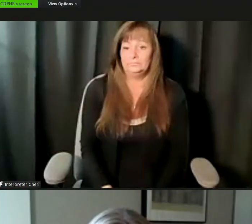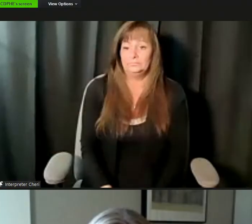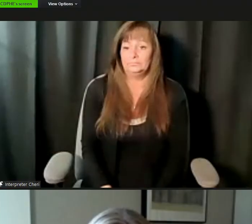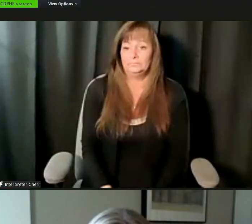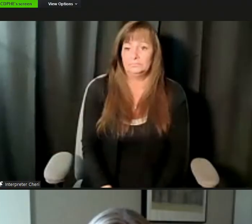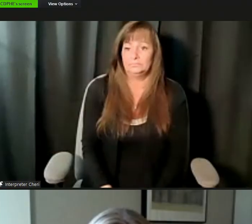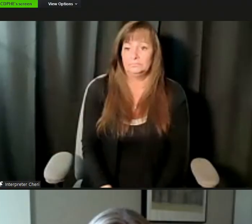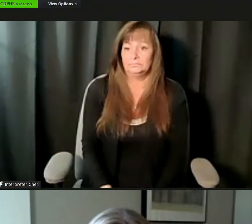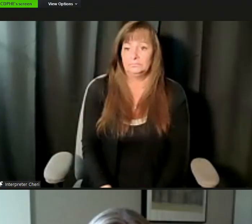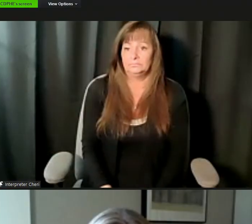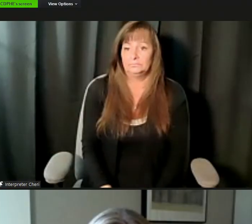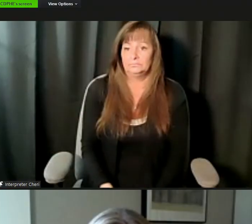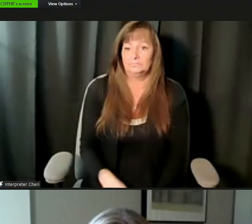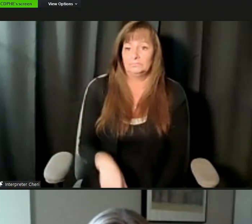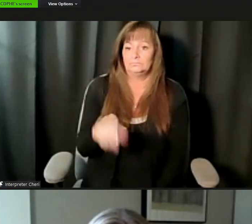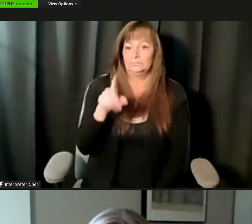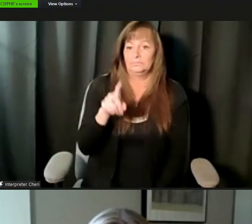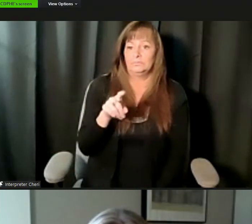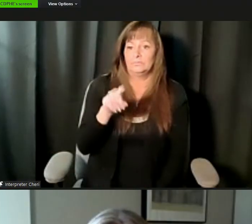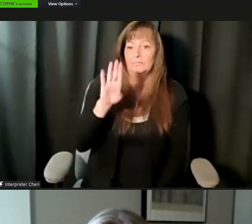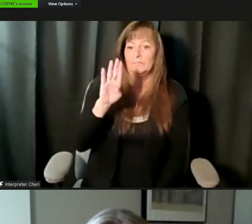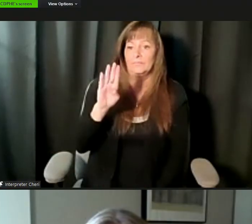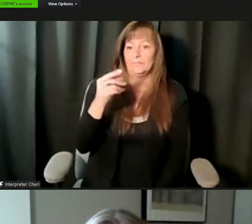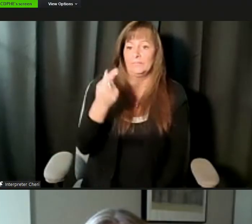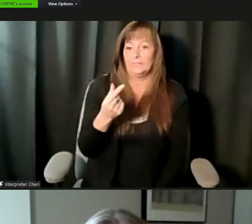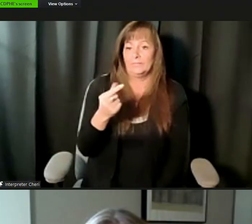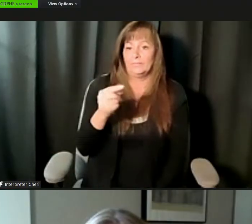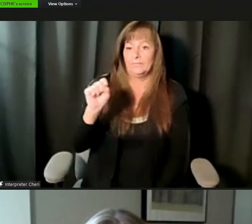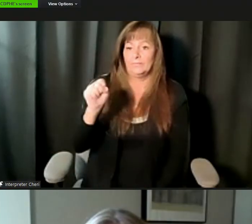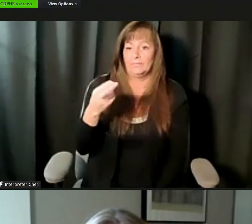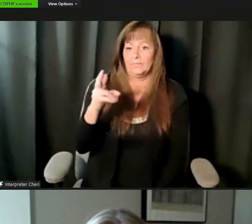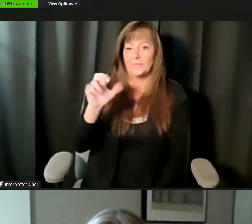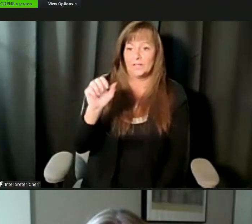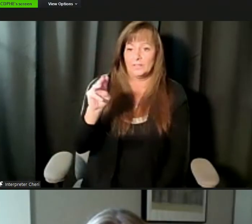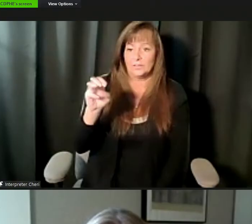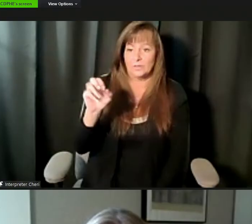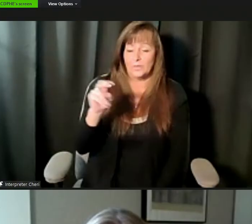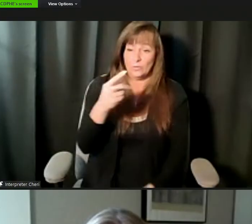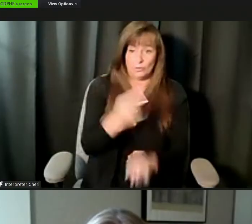I can start out with the vaccine portion. Yes, you're correct. With the